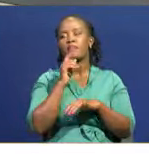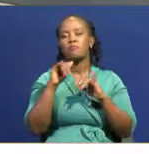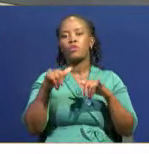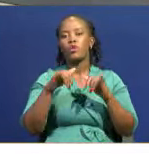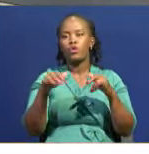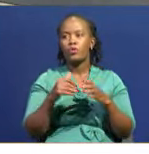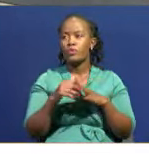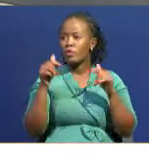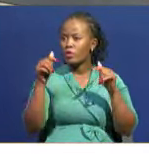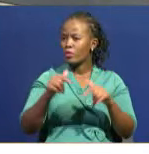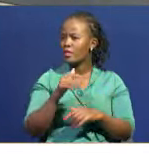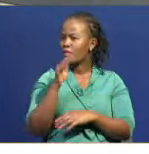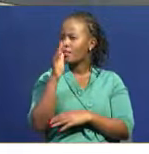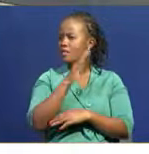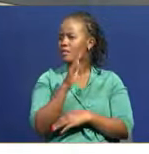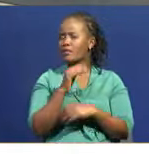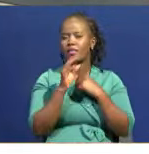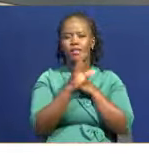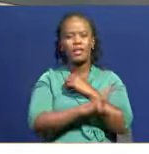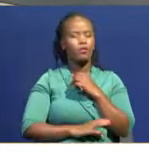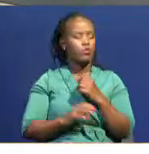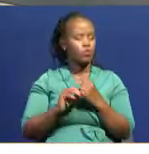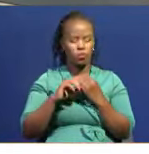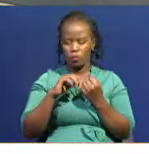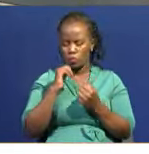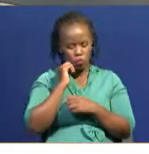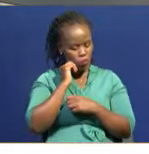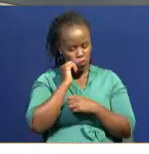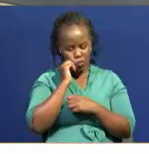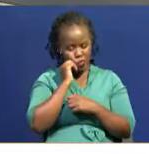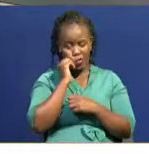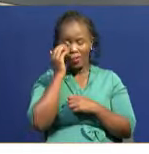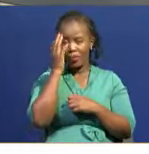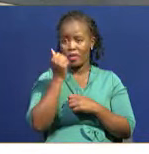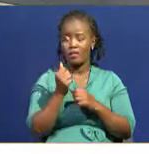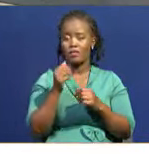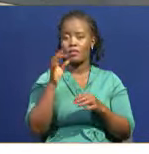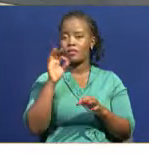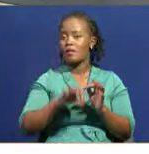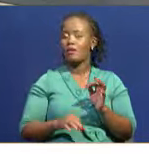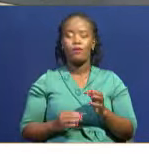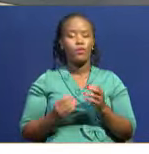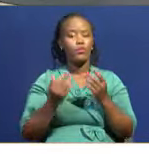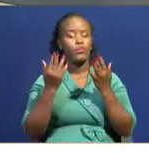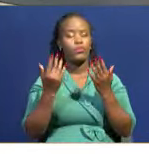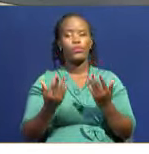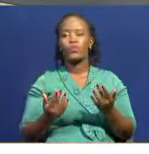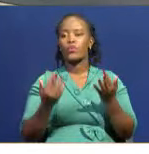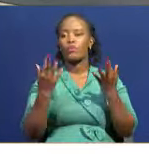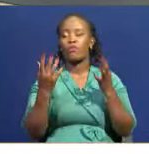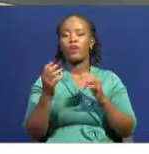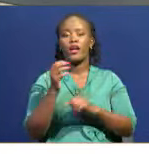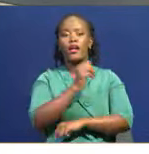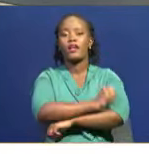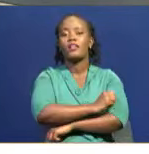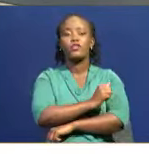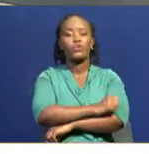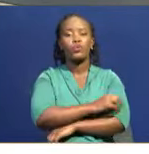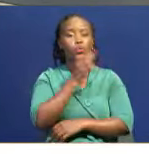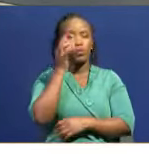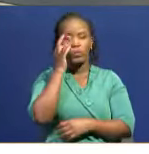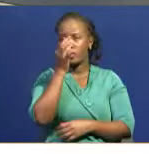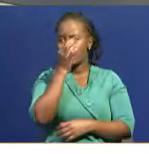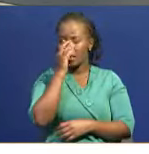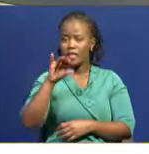this afternoon is mourning following that particular tragic incident that befell the Hillside Academy in Nyeri County. We have been able